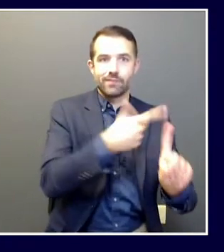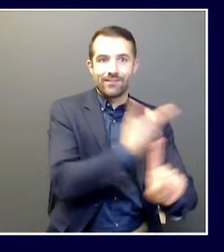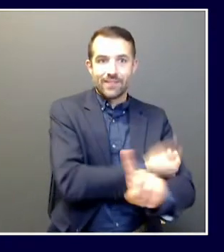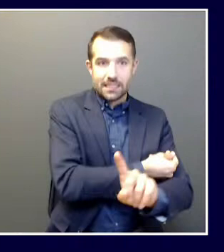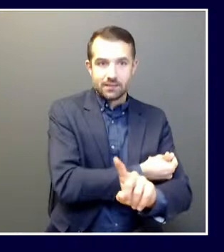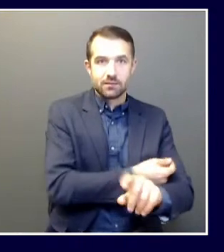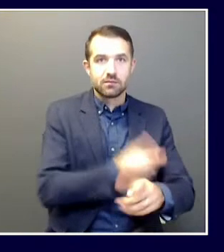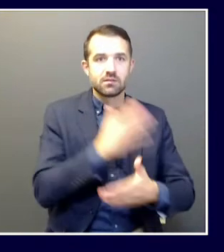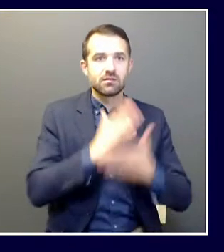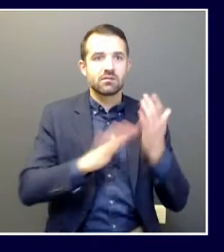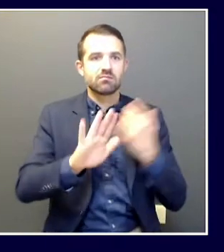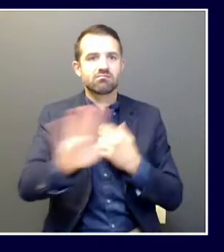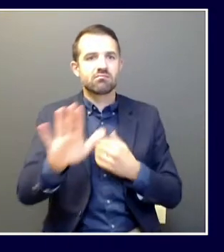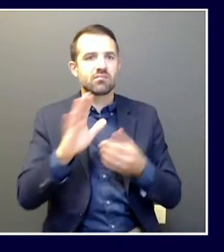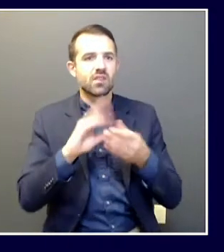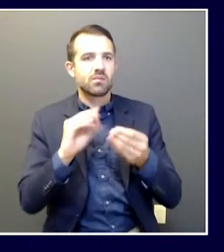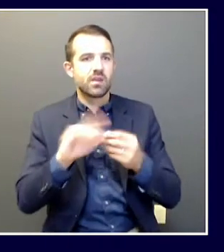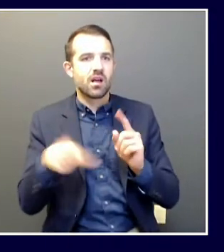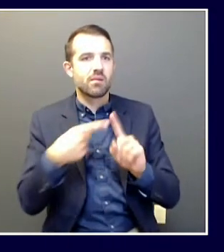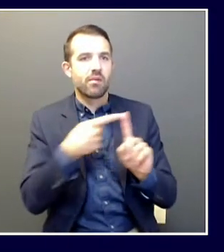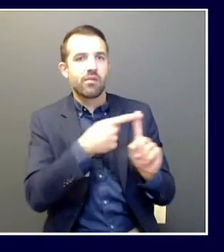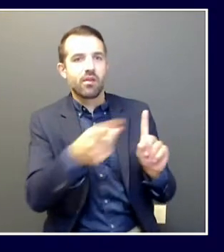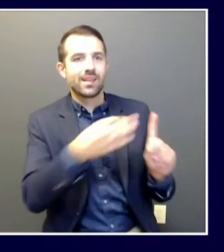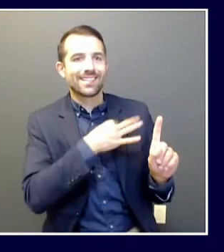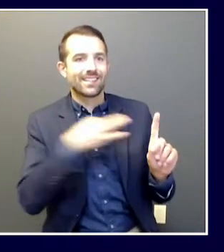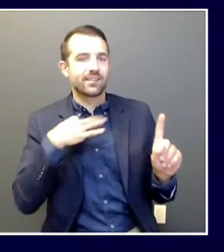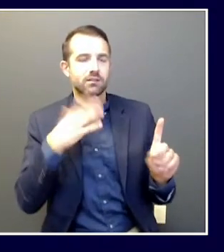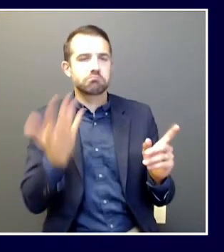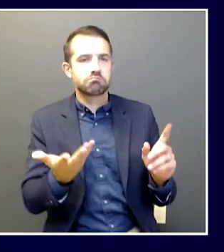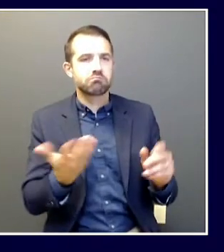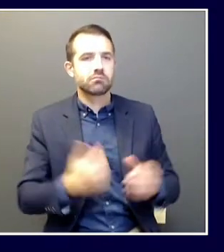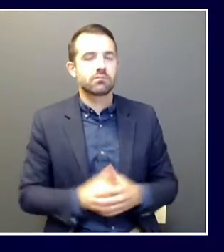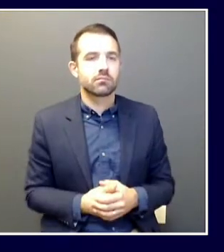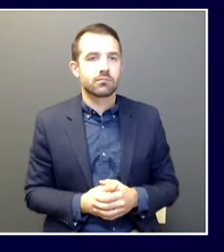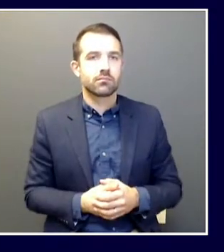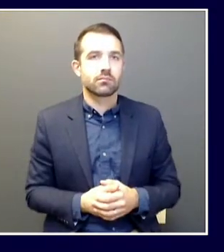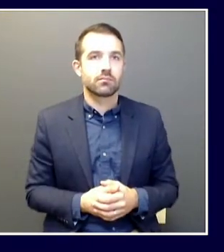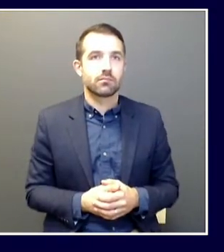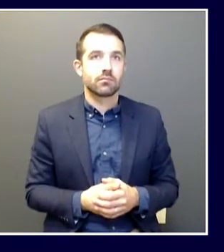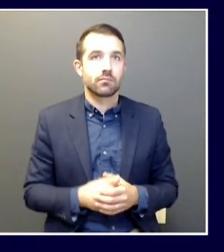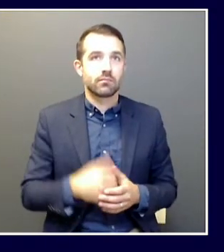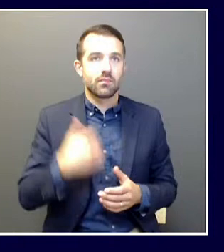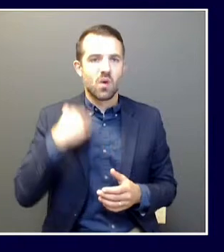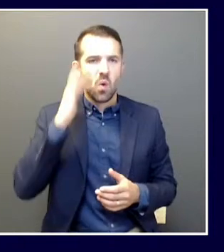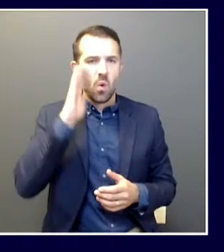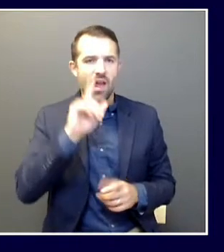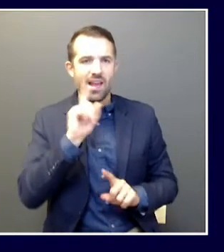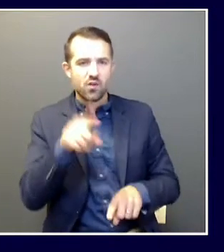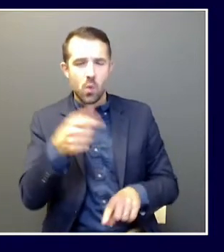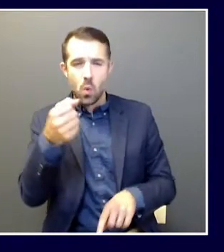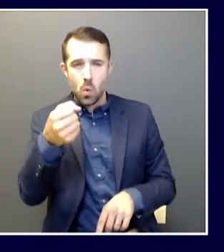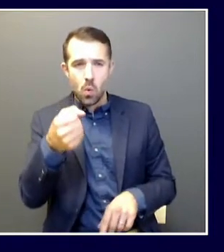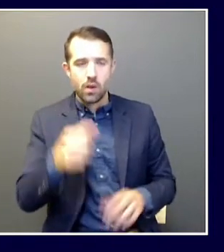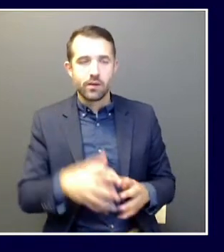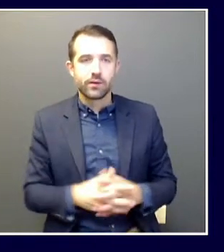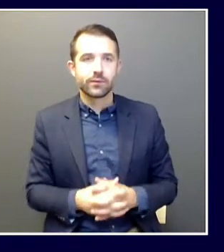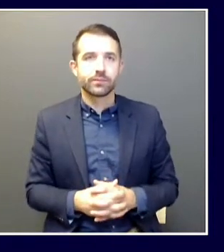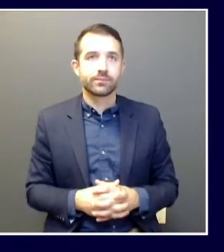happy to answer that, Mel. I just want to build on what Commissioner Wambrew noted. I noted as I was going through the numbers today, we've had at